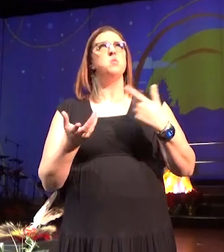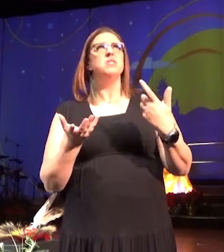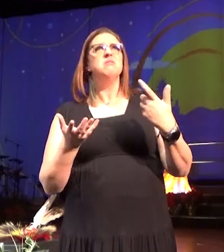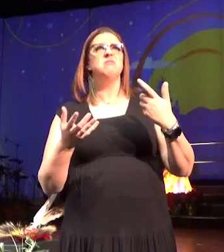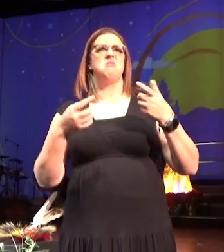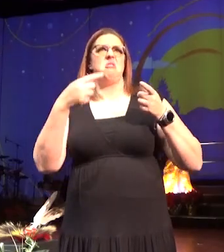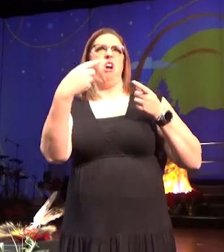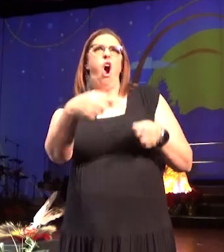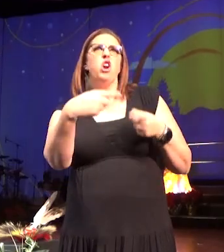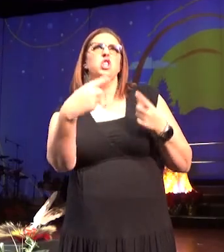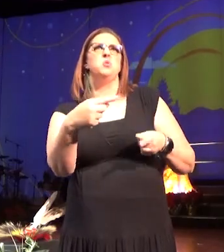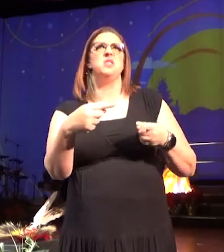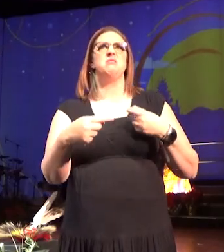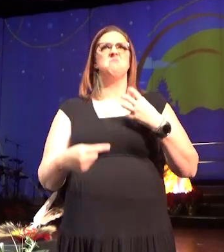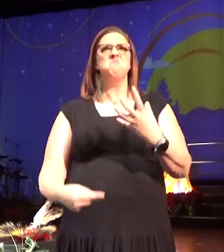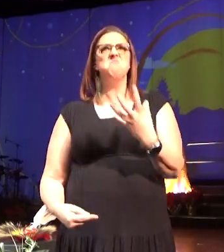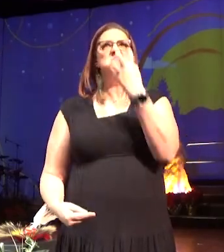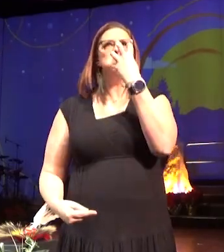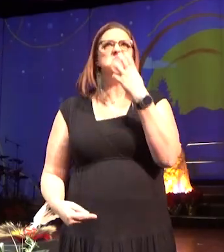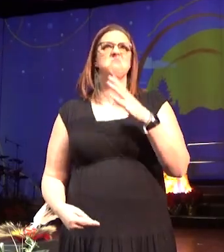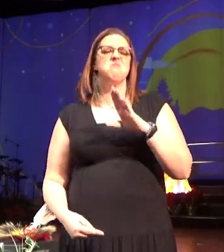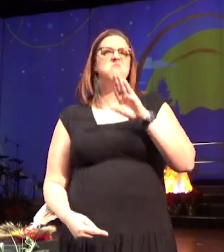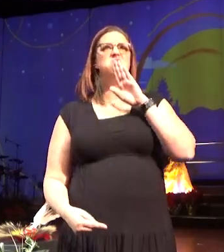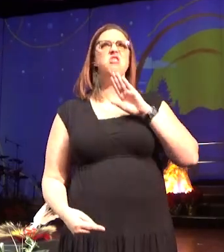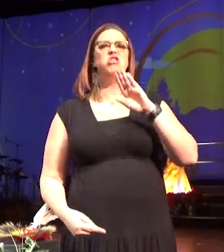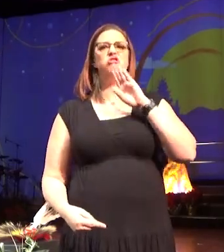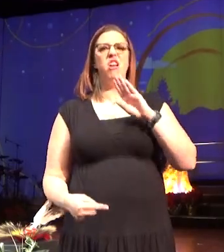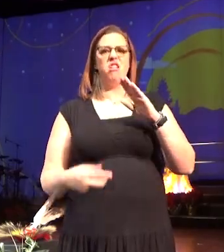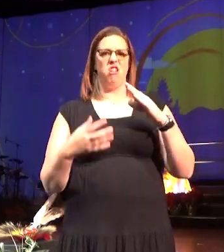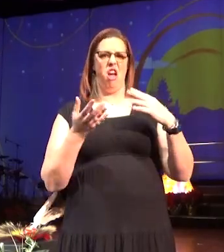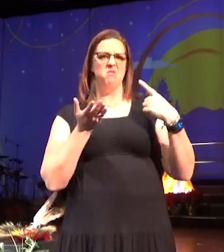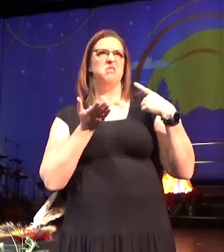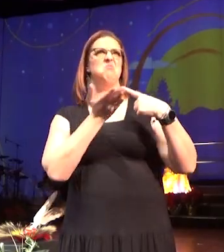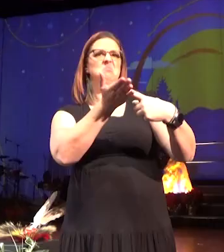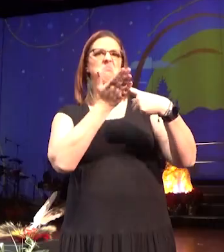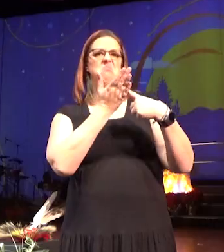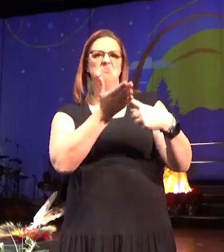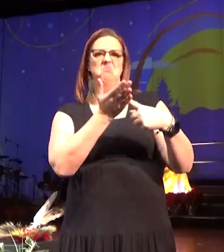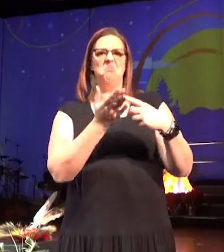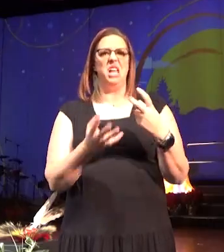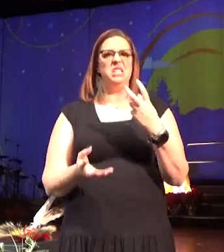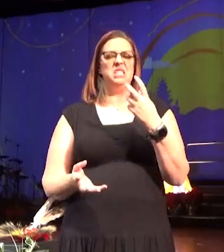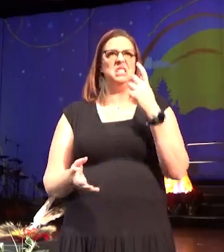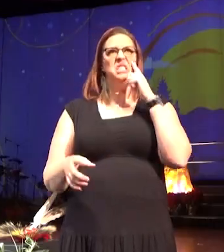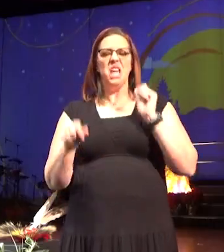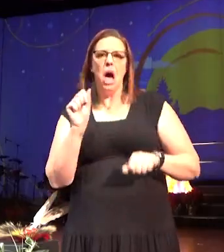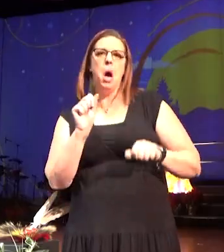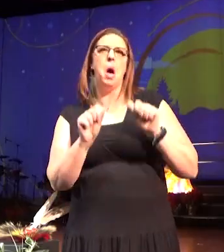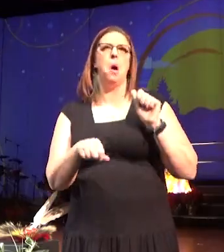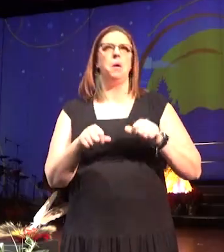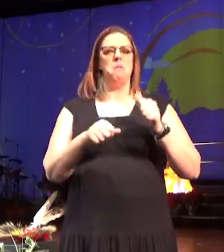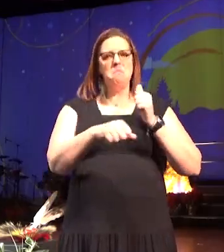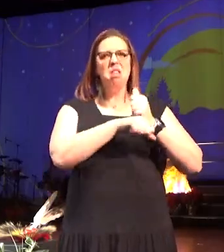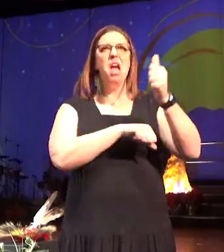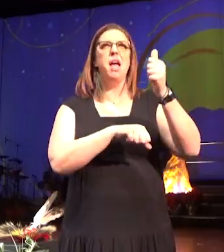mad, frustrated. I was arguing with the Creator, doubting and blaming and shaming,